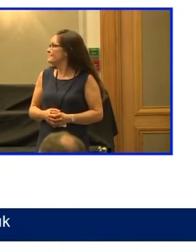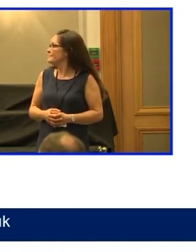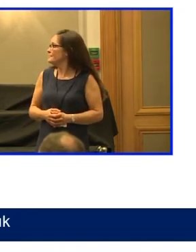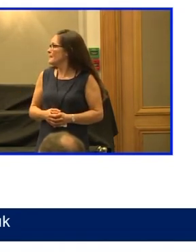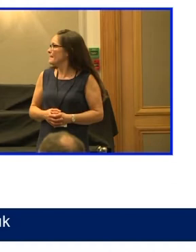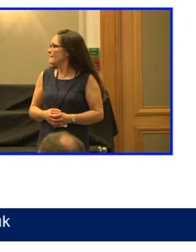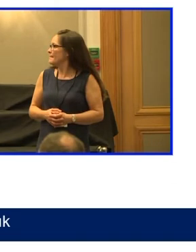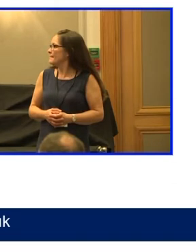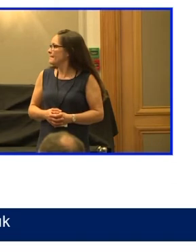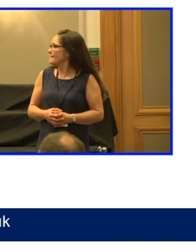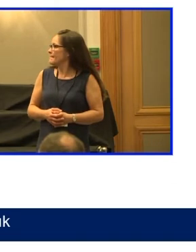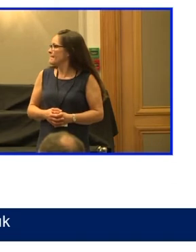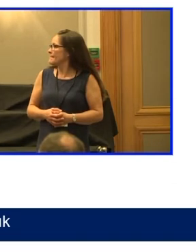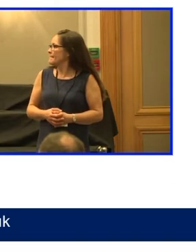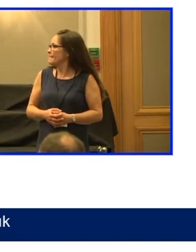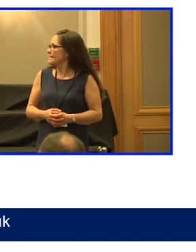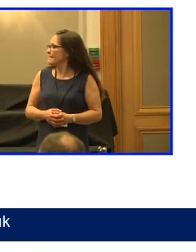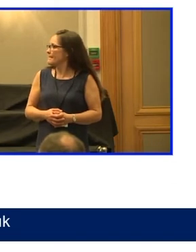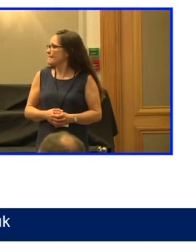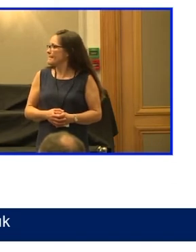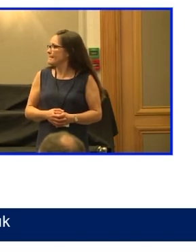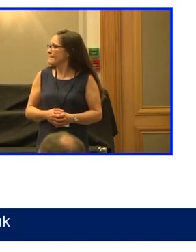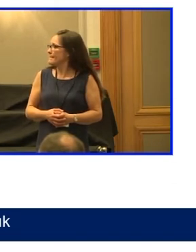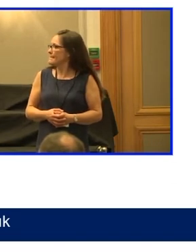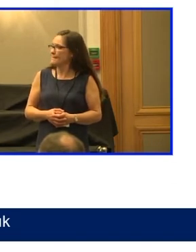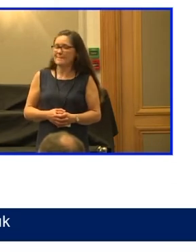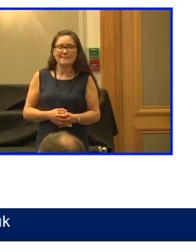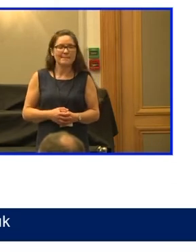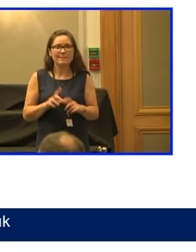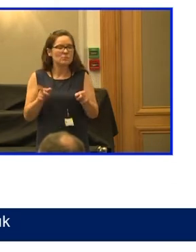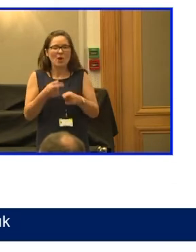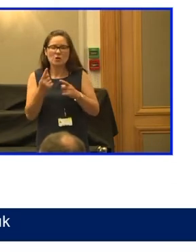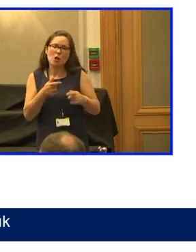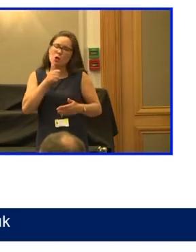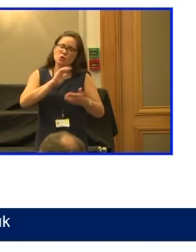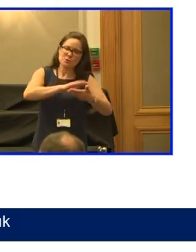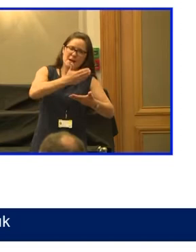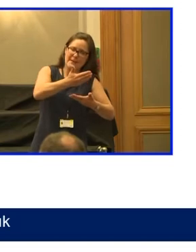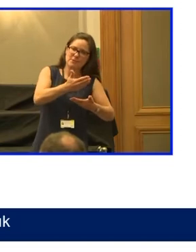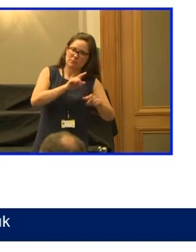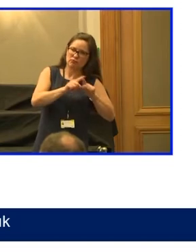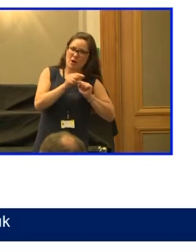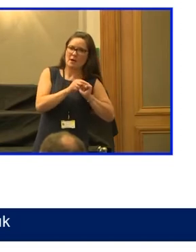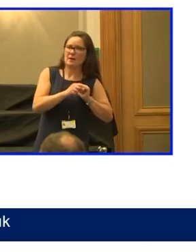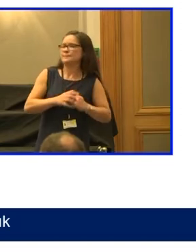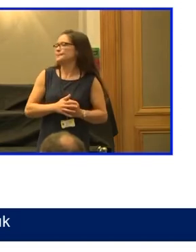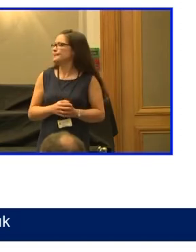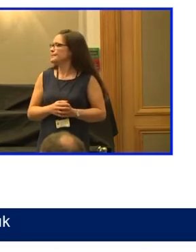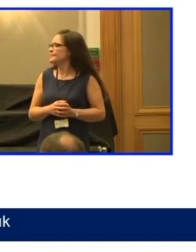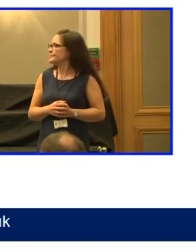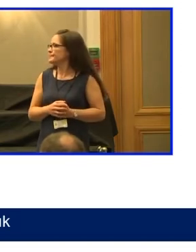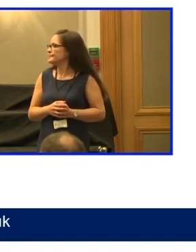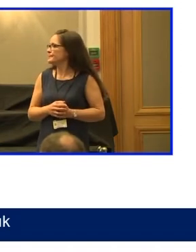If not, I can do it from this one here. No, that's right. Should I do it from here? Yeah. Okay, exit, cool. Exit this. Oh, I could do that.